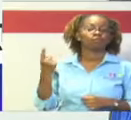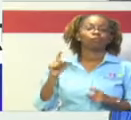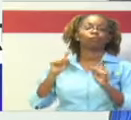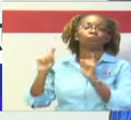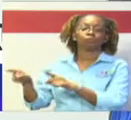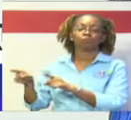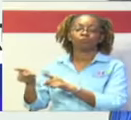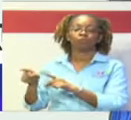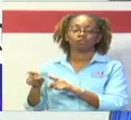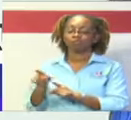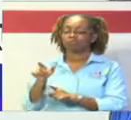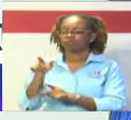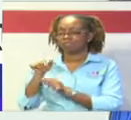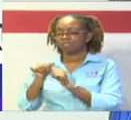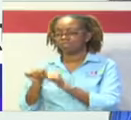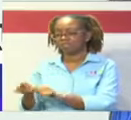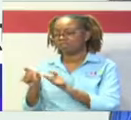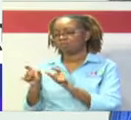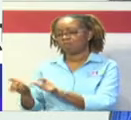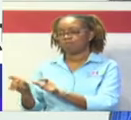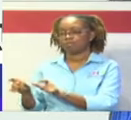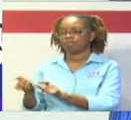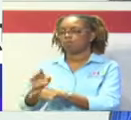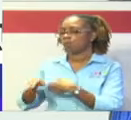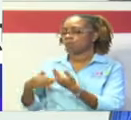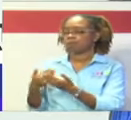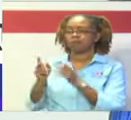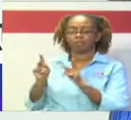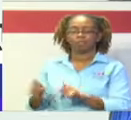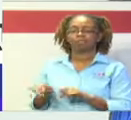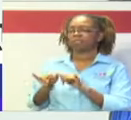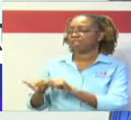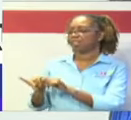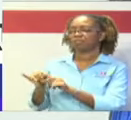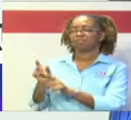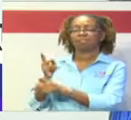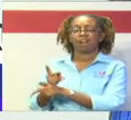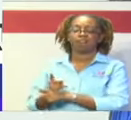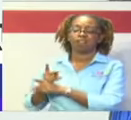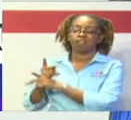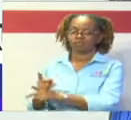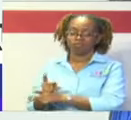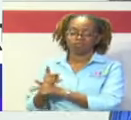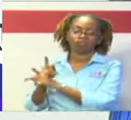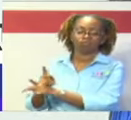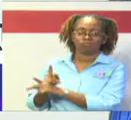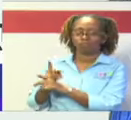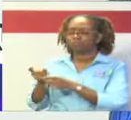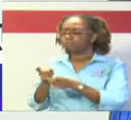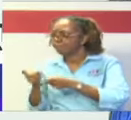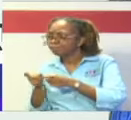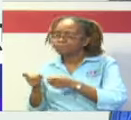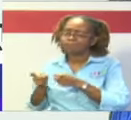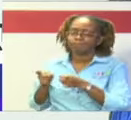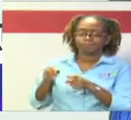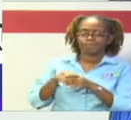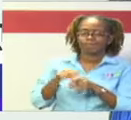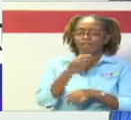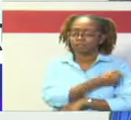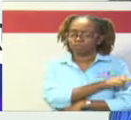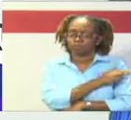All persons have been treated and managed in our parallel healthcare system, and some have been discharged and others are